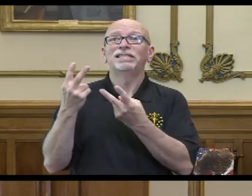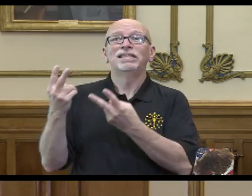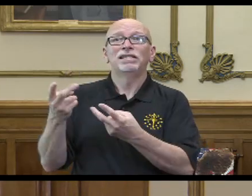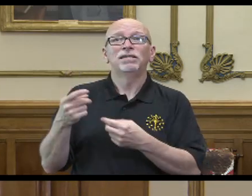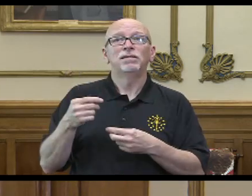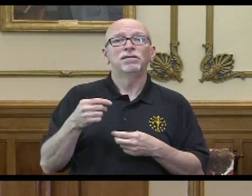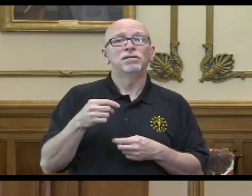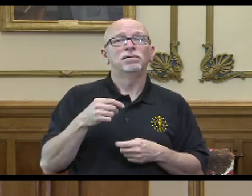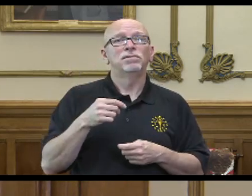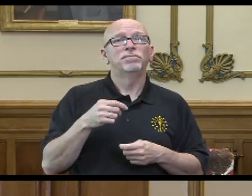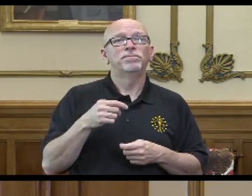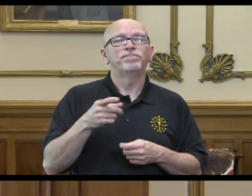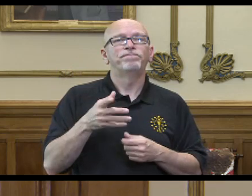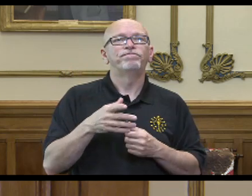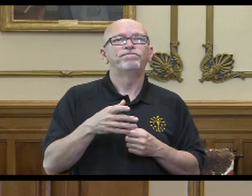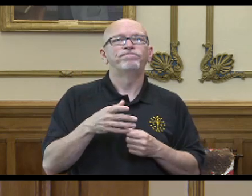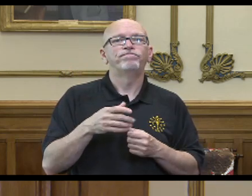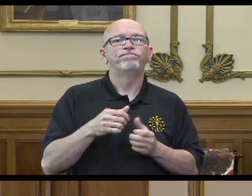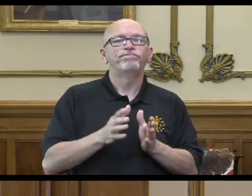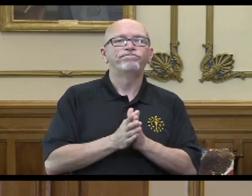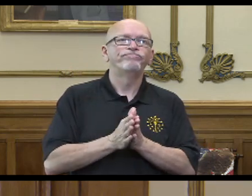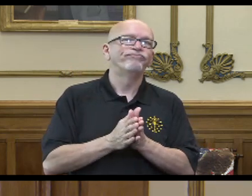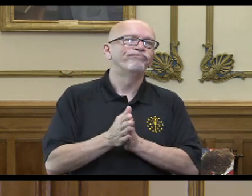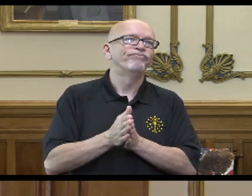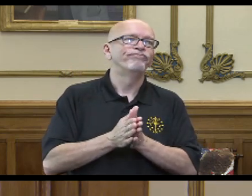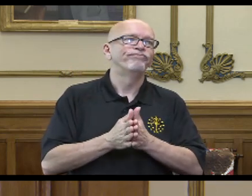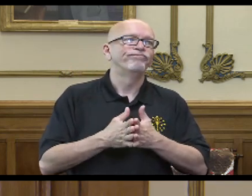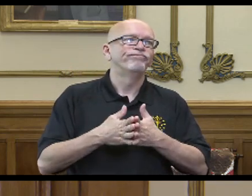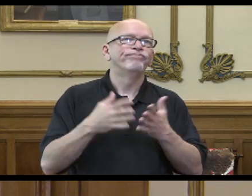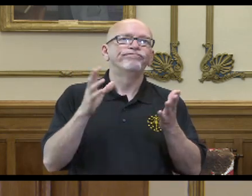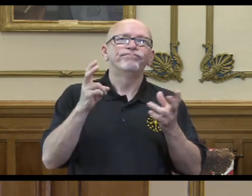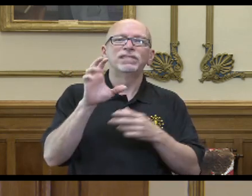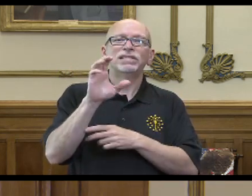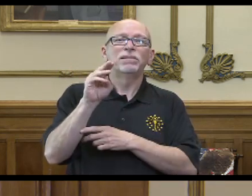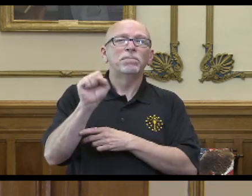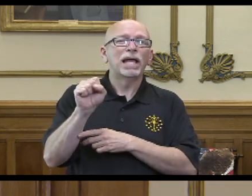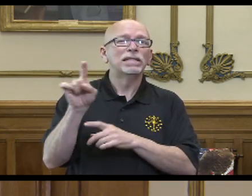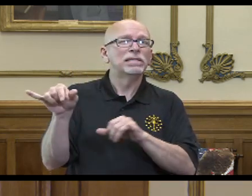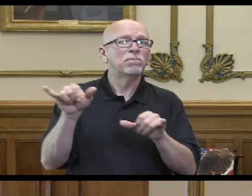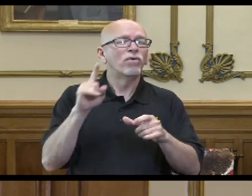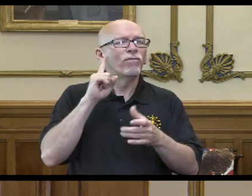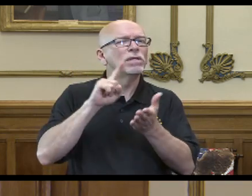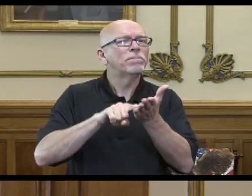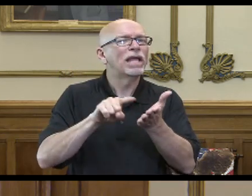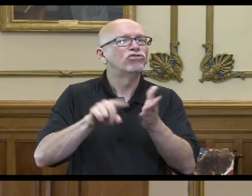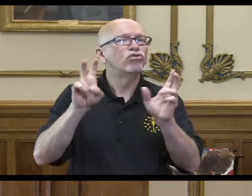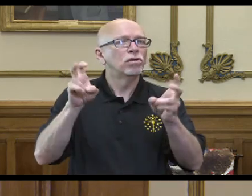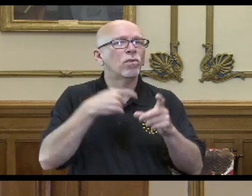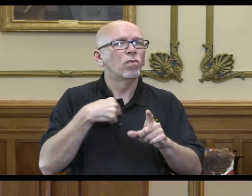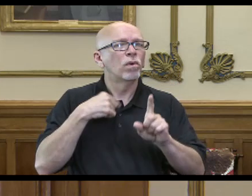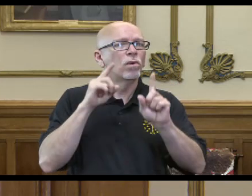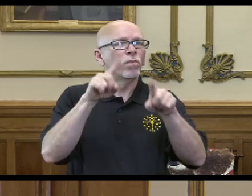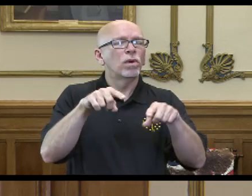were, in the sense of CMS, were similar to inspections where we went, made sure they had